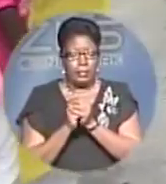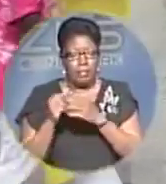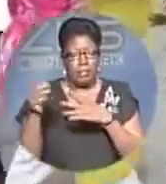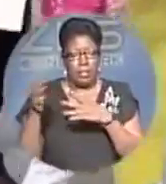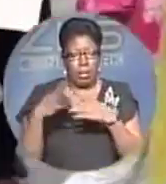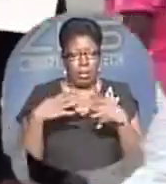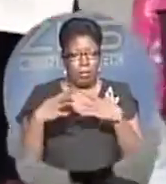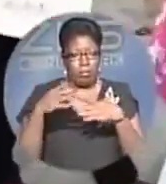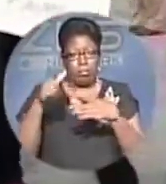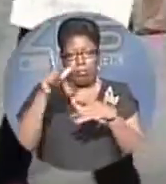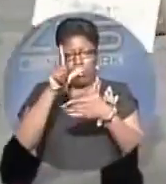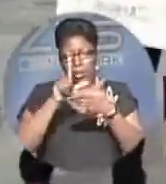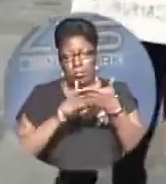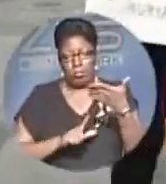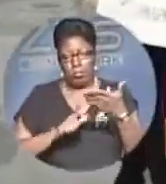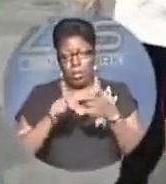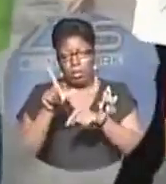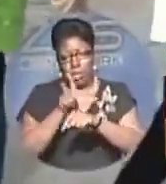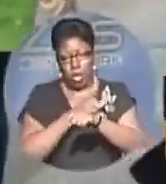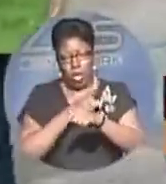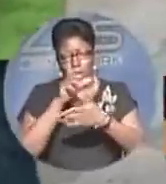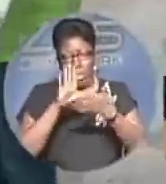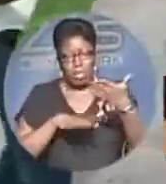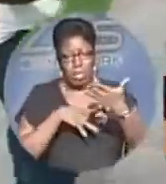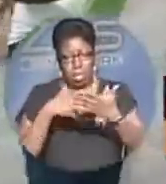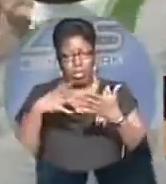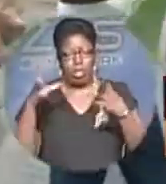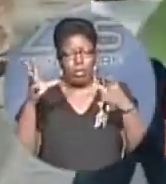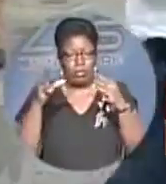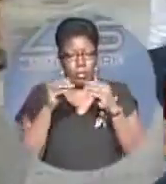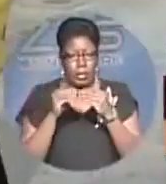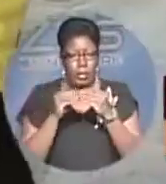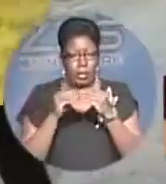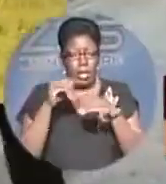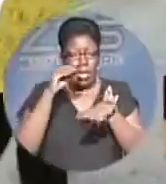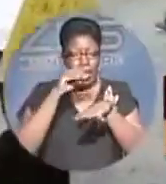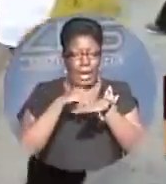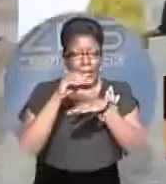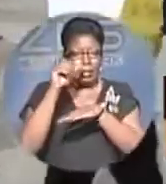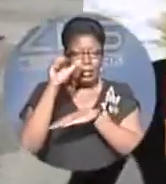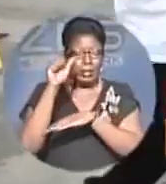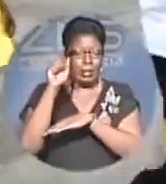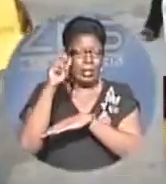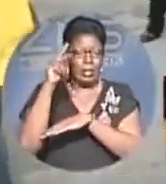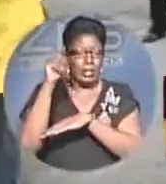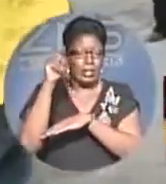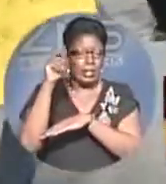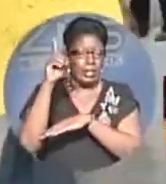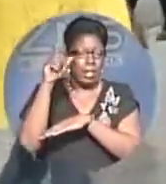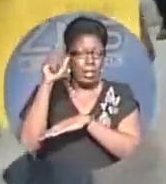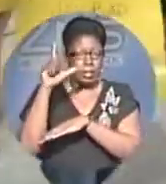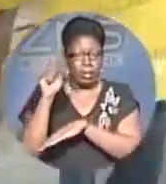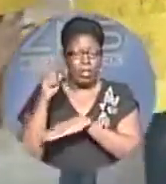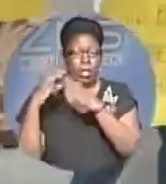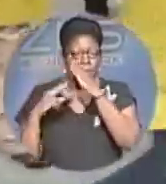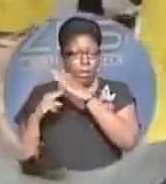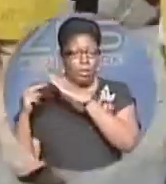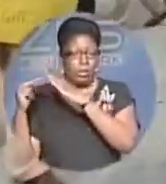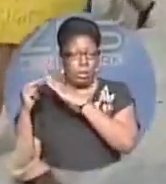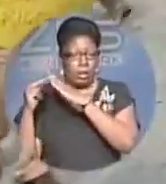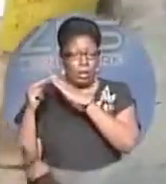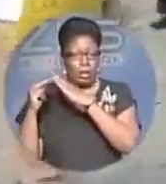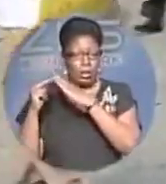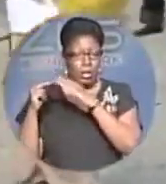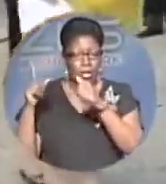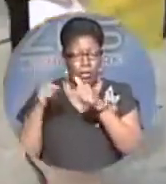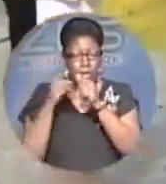Despite a long scheduled meeting set for Wednesday regarding the union and Sandals, Labor Minister Dion Folks says he was first alerted to